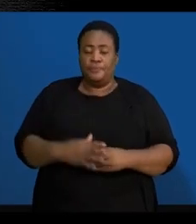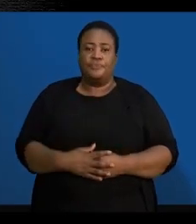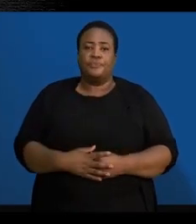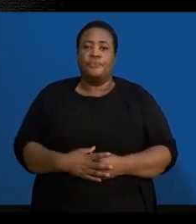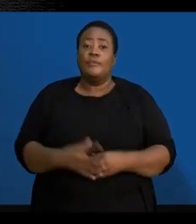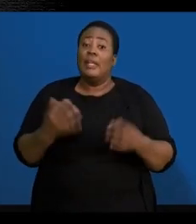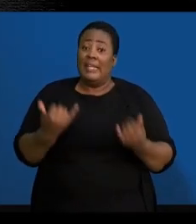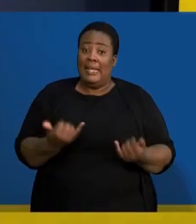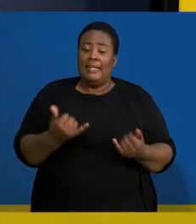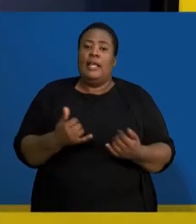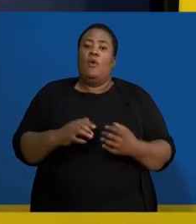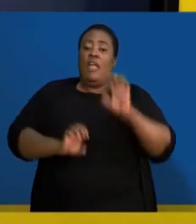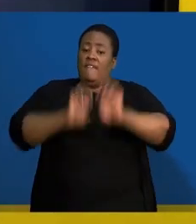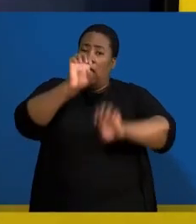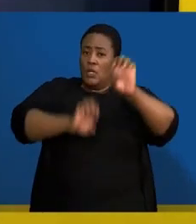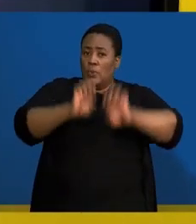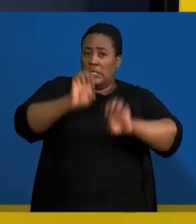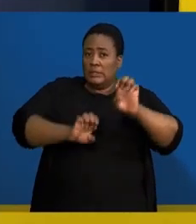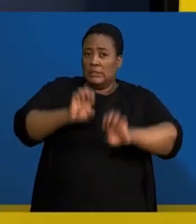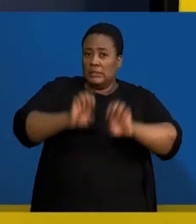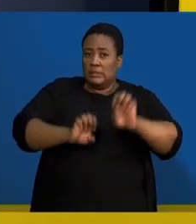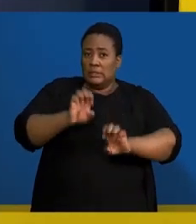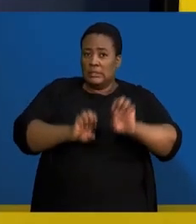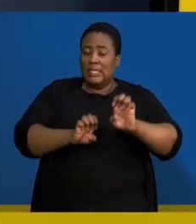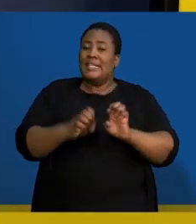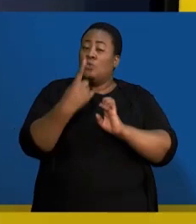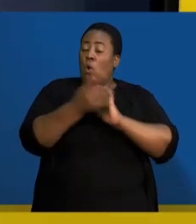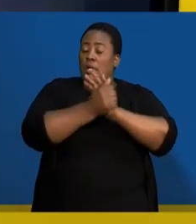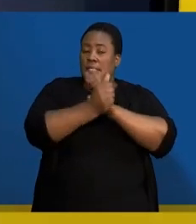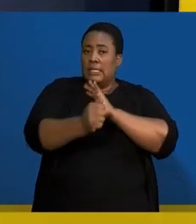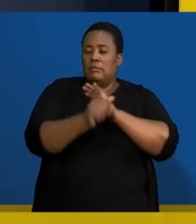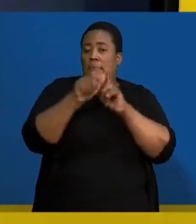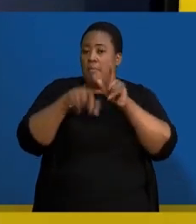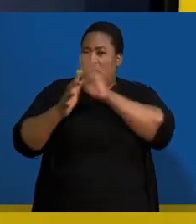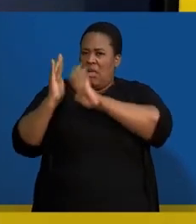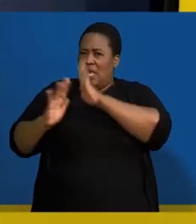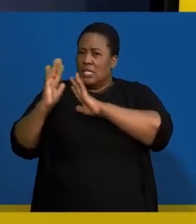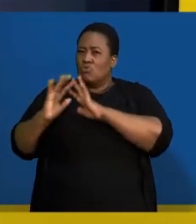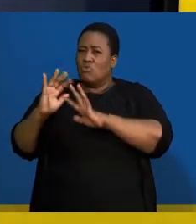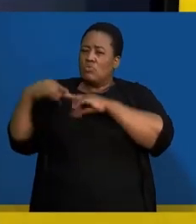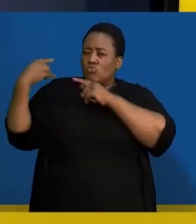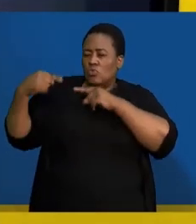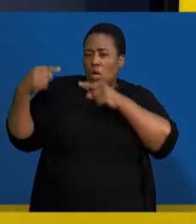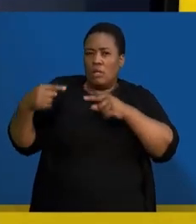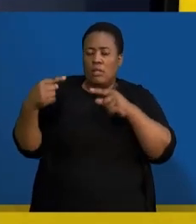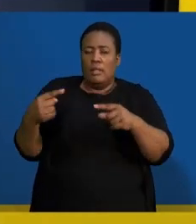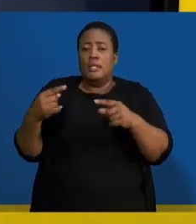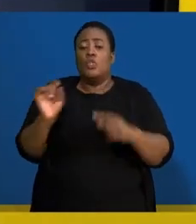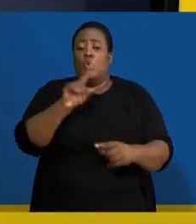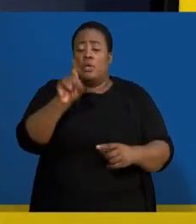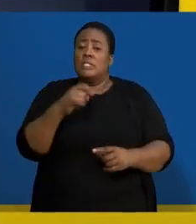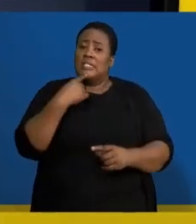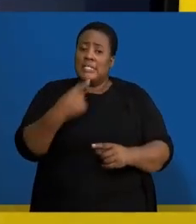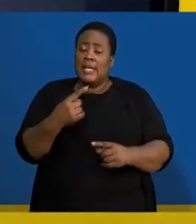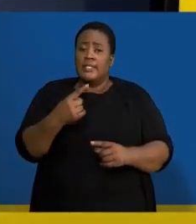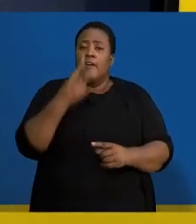that is the one skill that most historians struggle with. When you're evaluating, and the question will tell you that you need to look